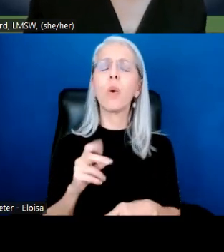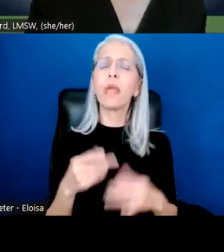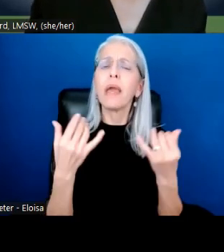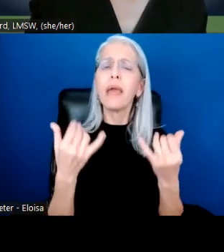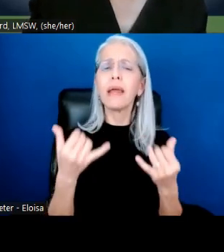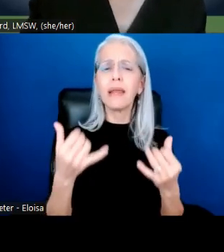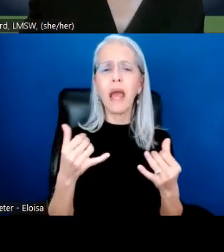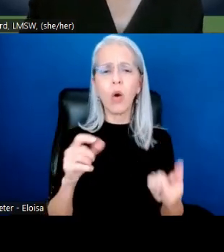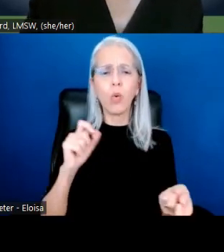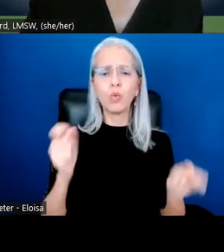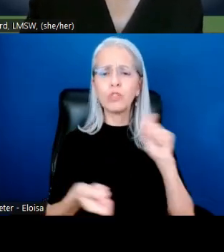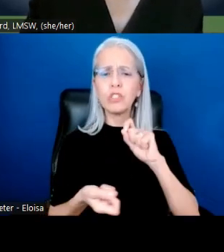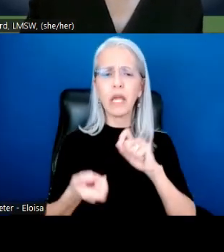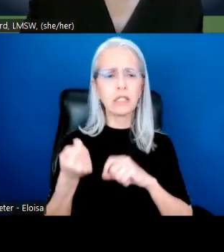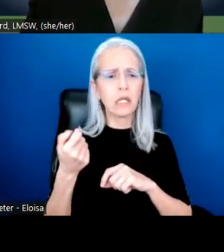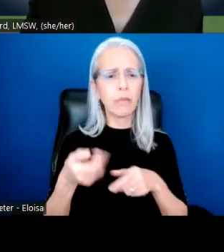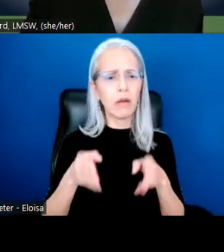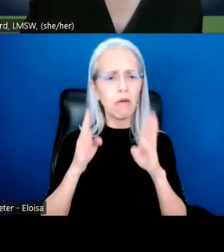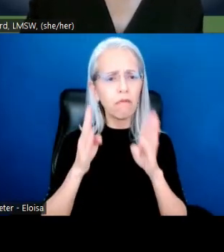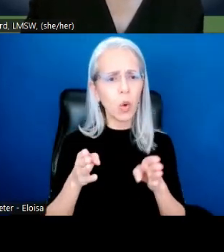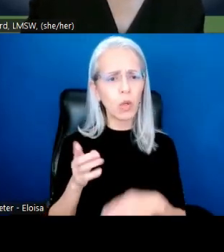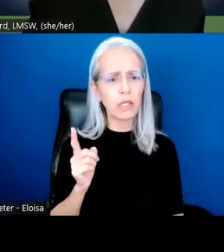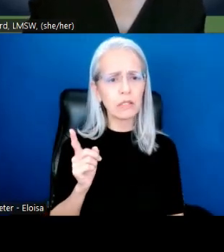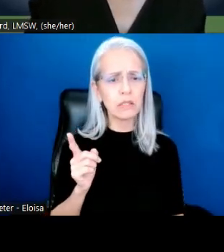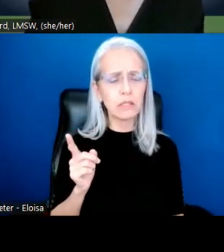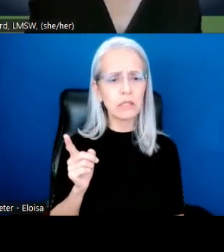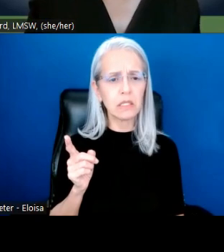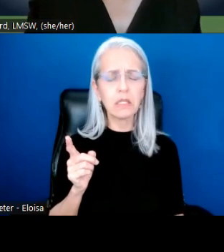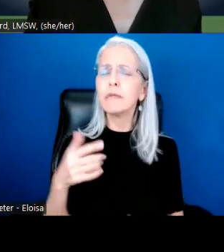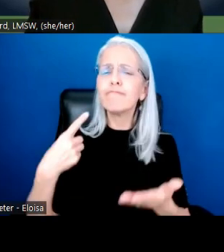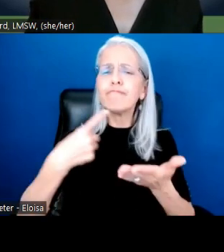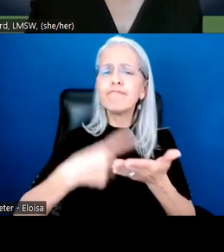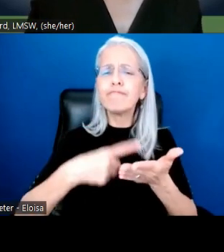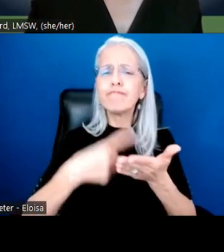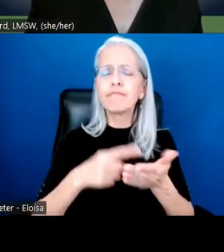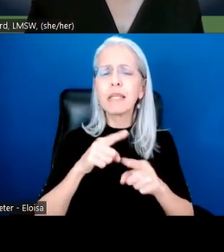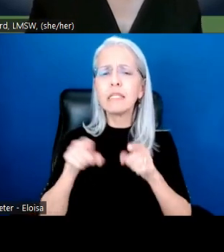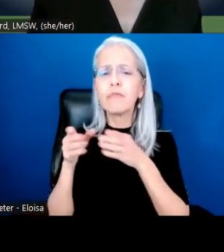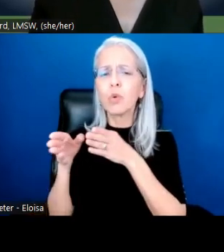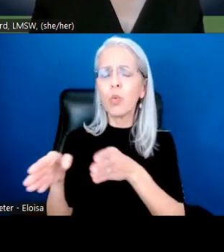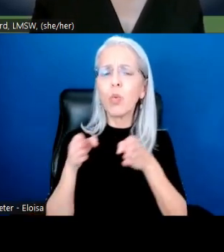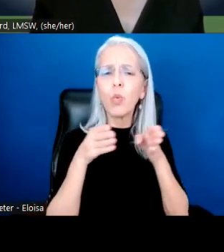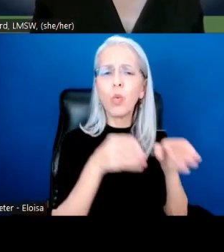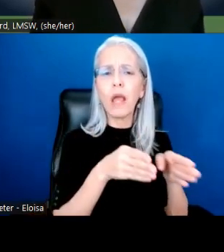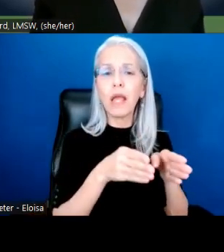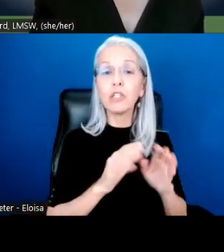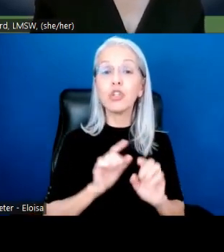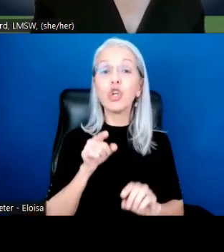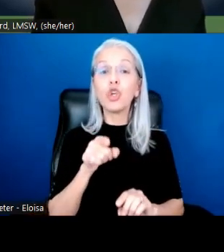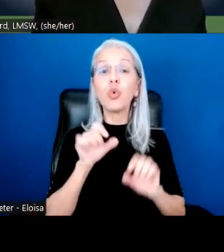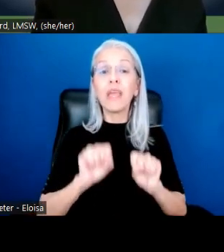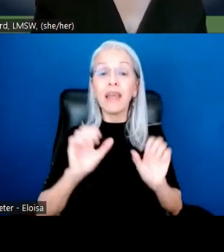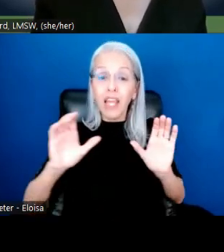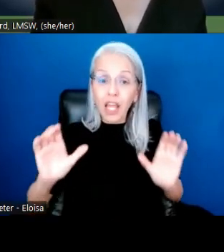switch up just a little bit, Lisa. So let's talk about ways to encourage